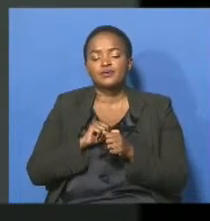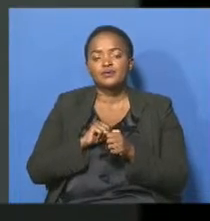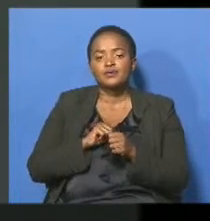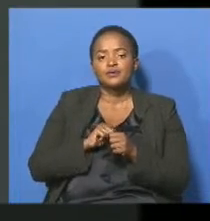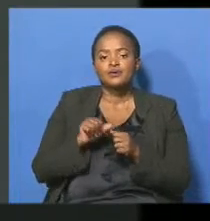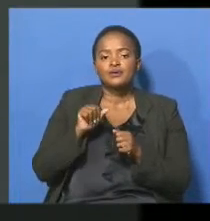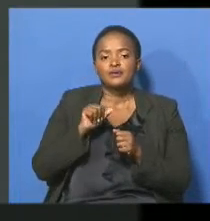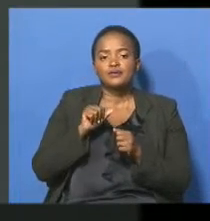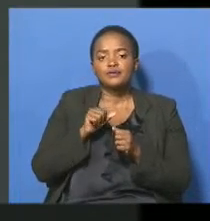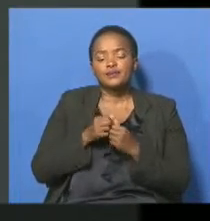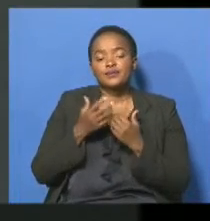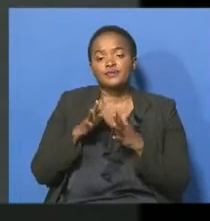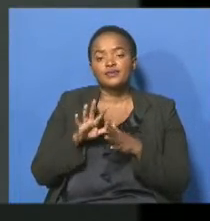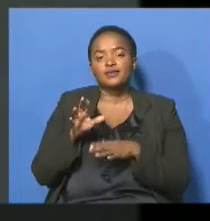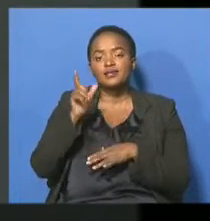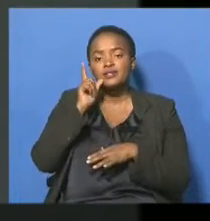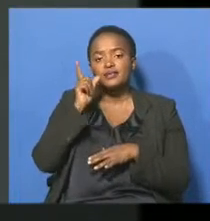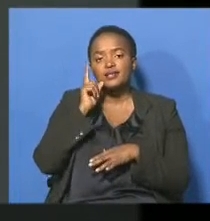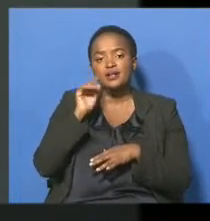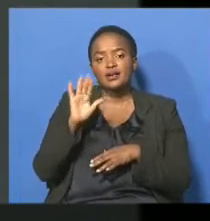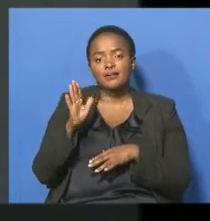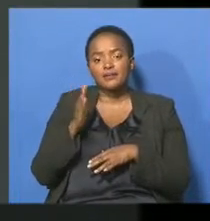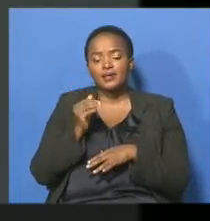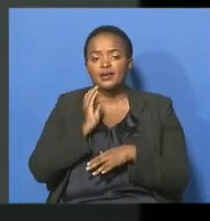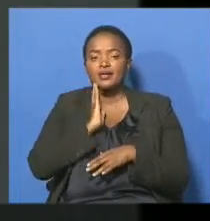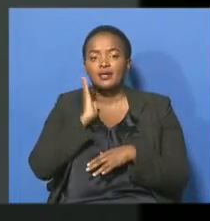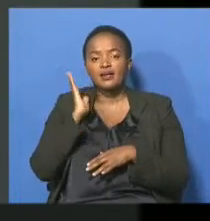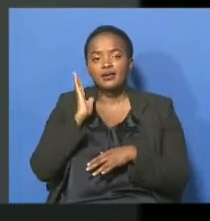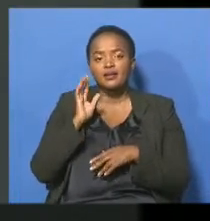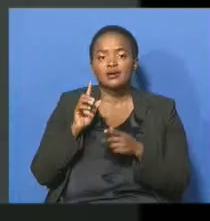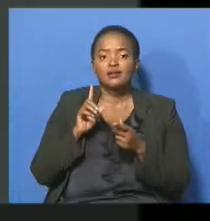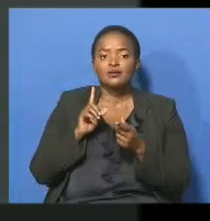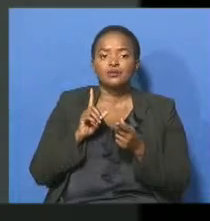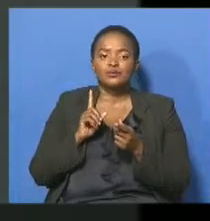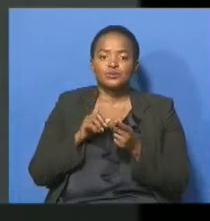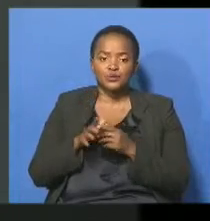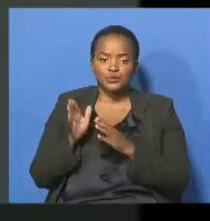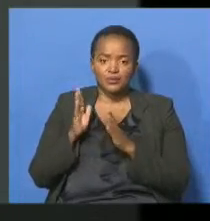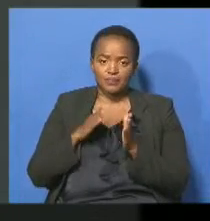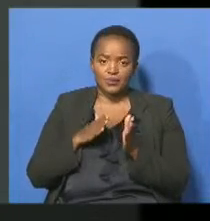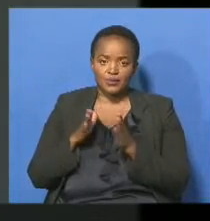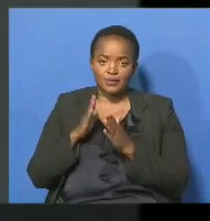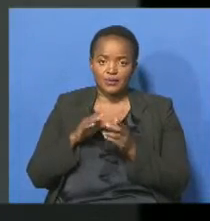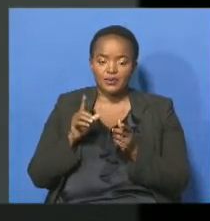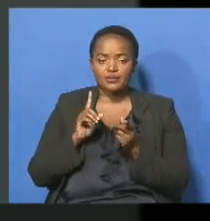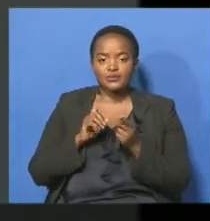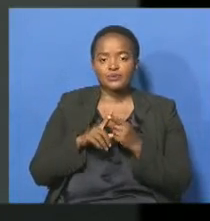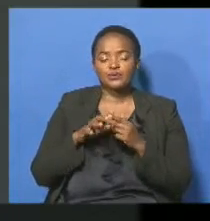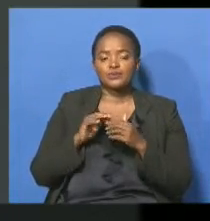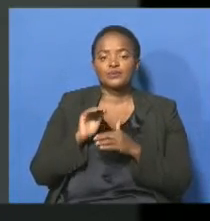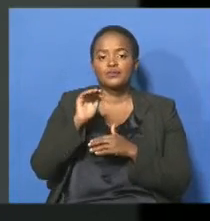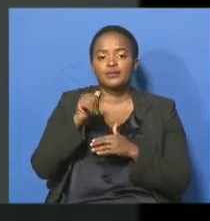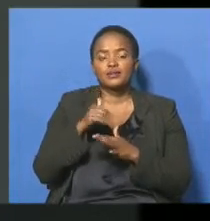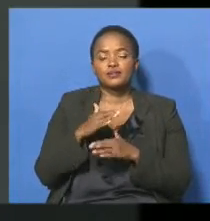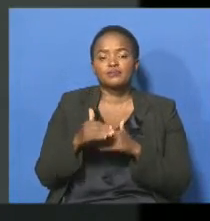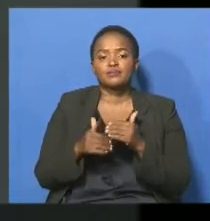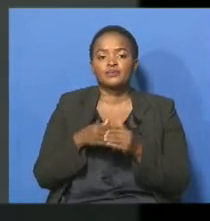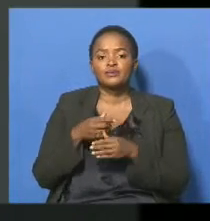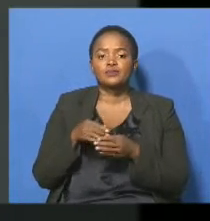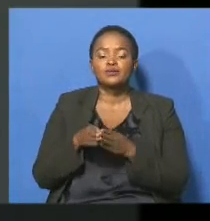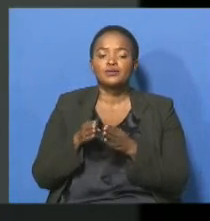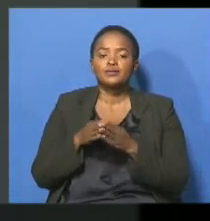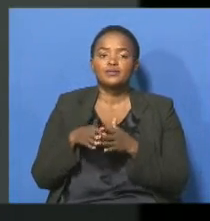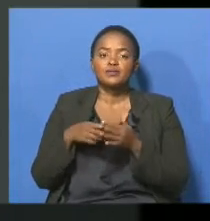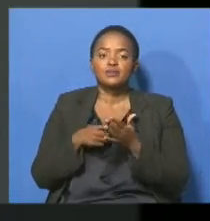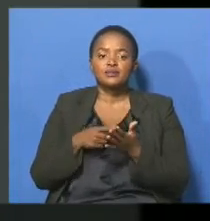if I'm allowed to say that, and come back earlier go ta go baakanyetsa go tsena mo sessioneng e latelang e bata mo